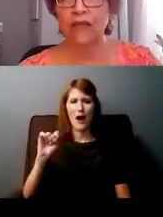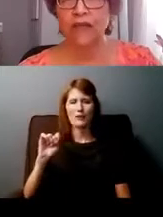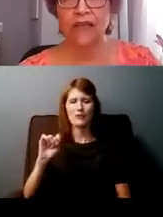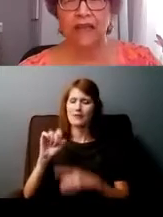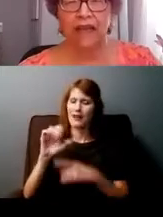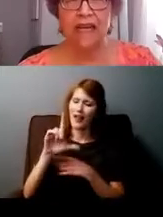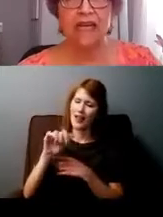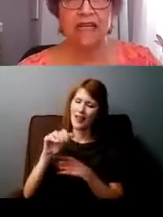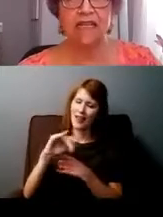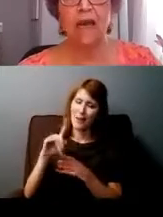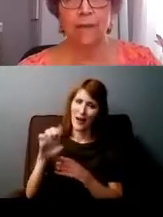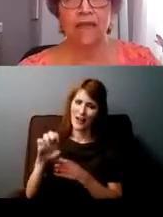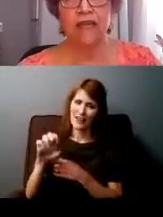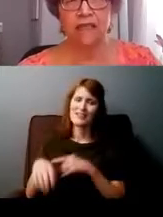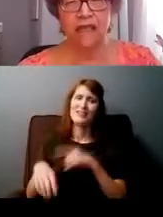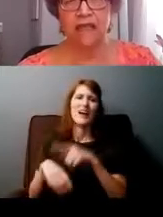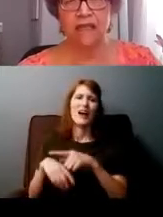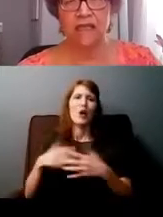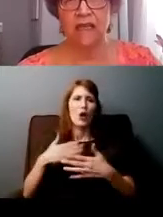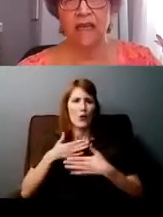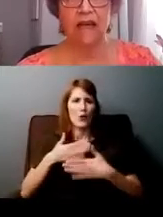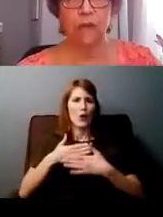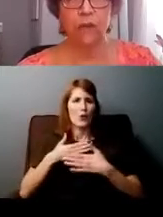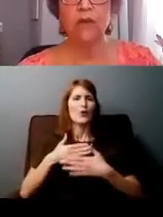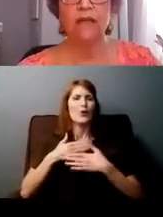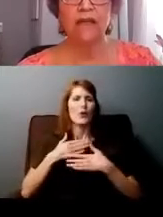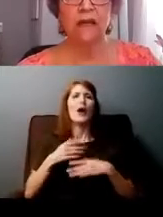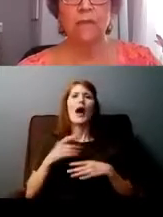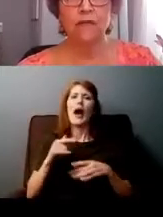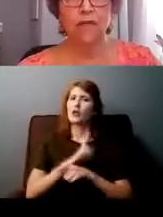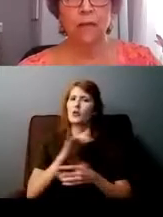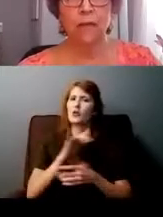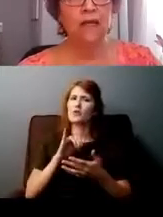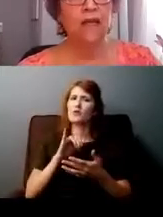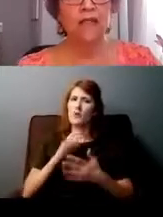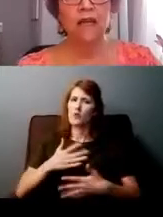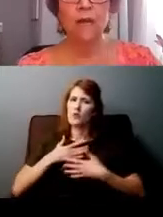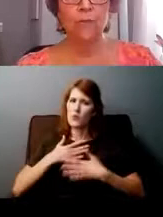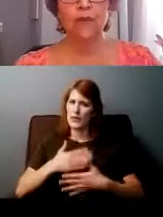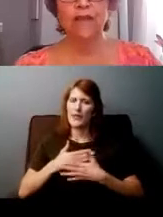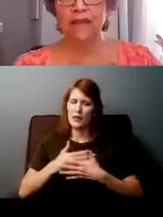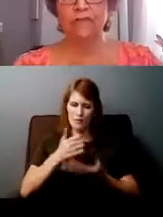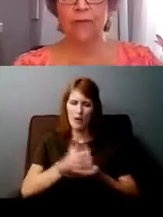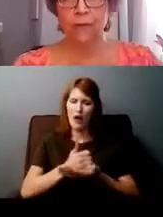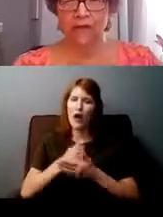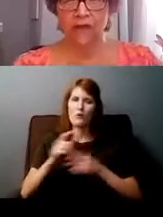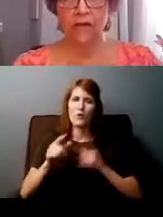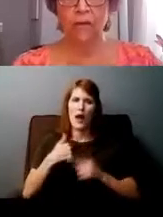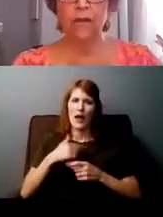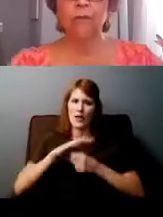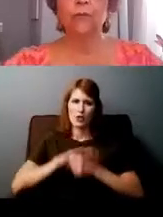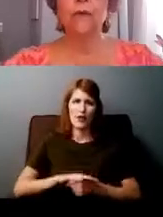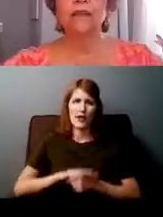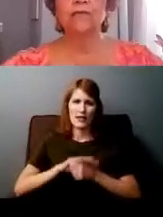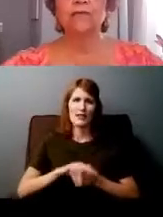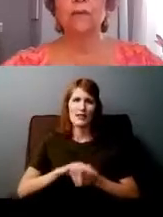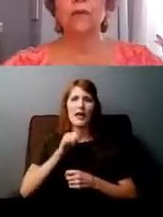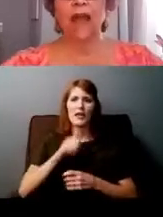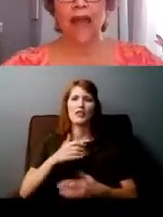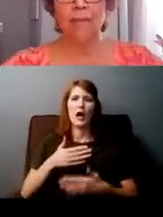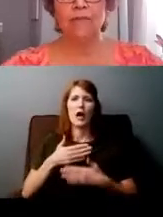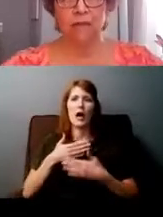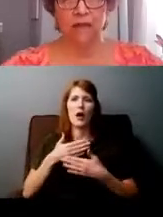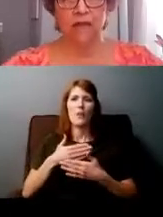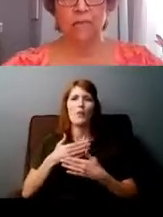over again anytime I get tense. And it really comes from not breathing from here, but breathing from